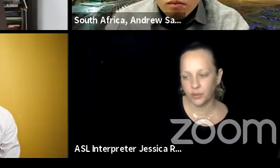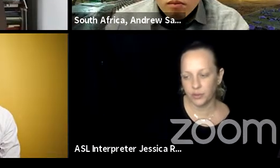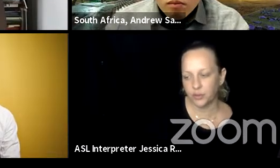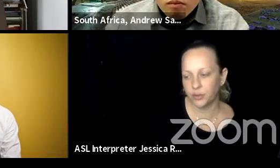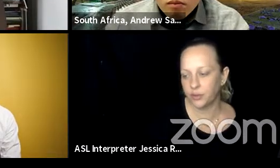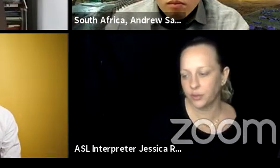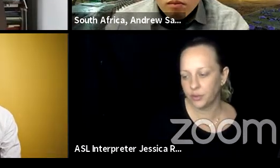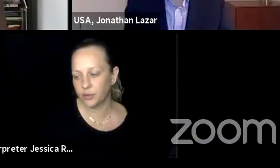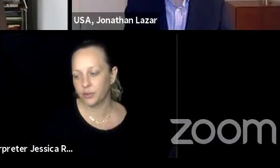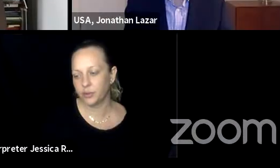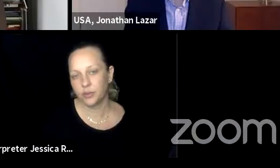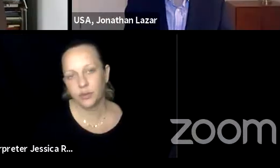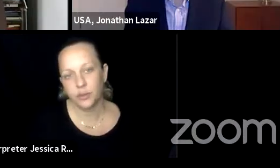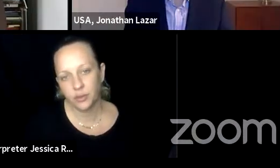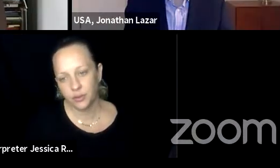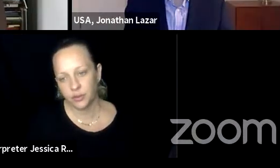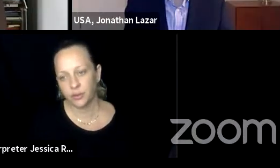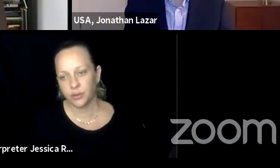in.